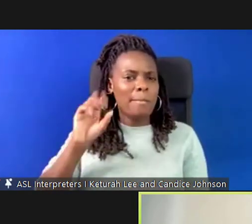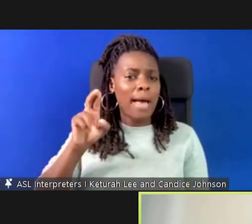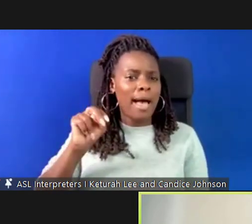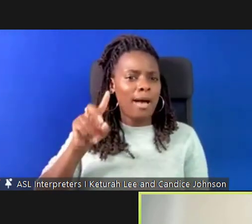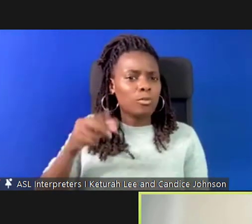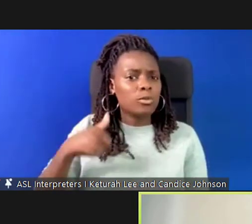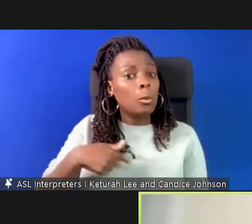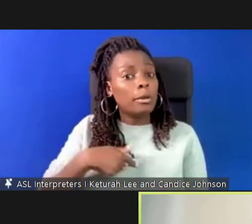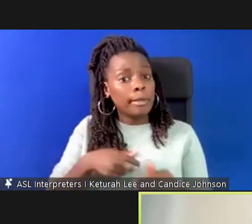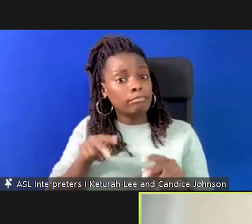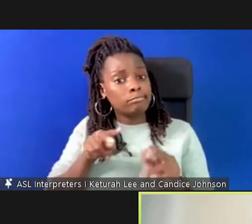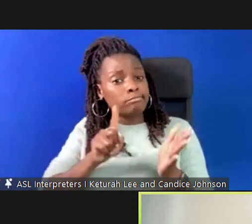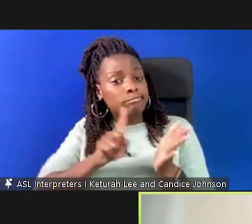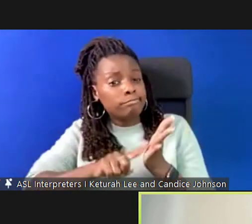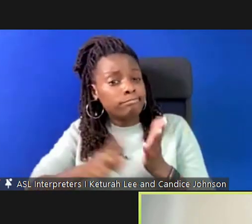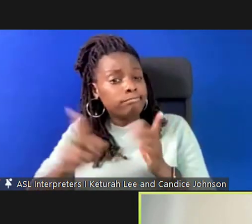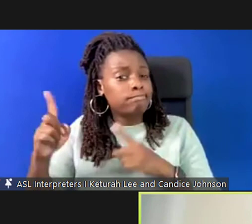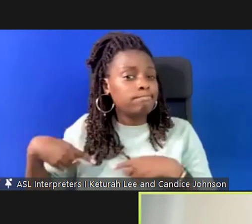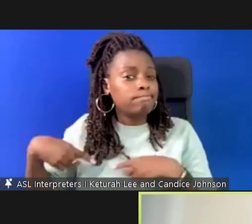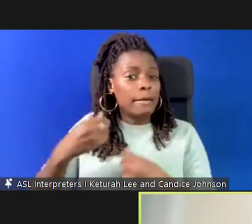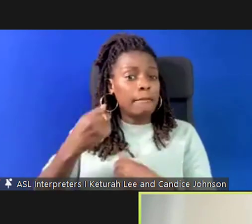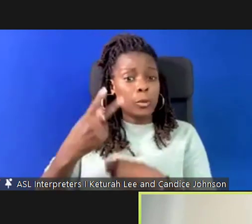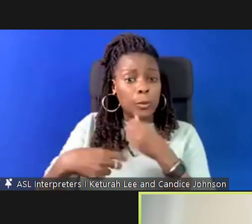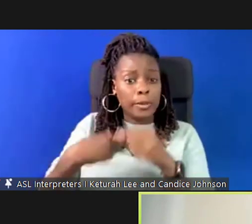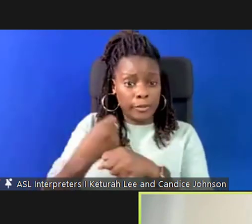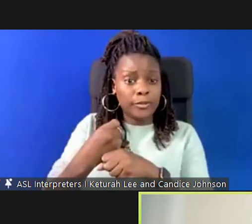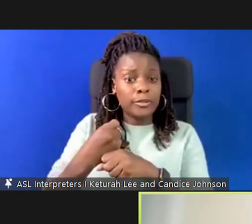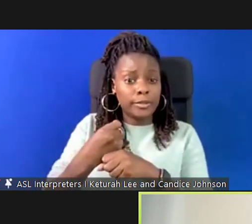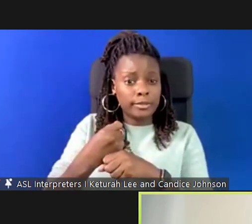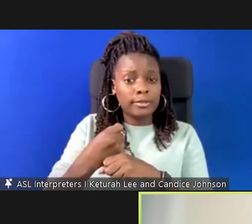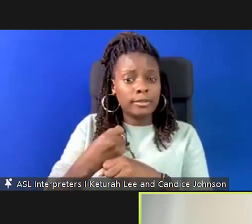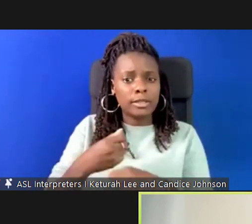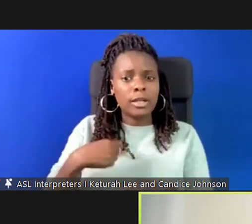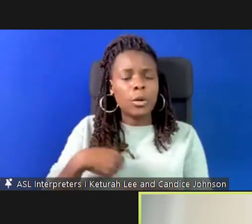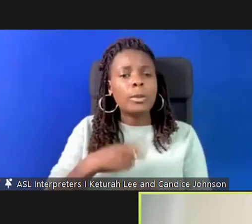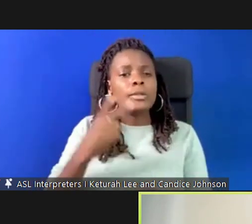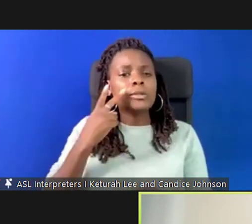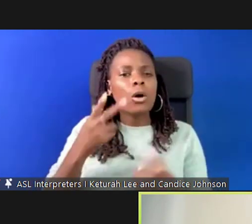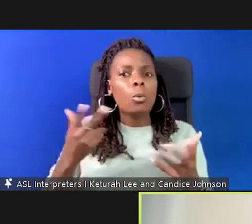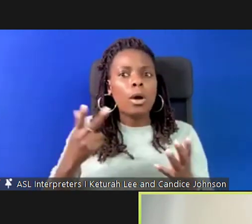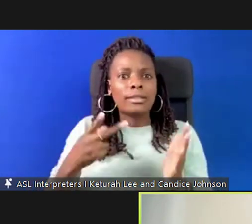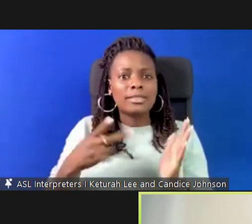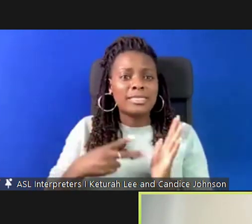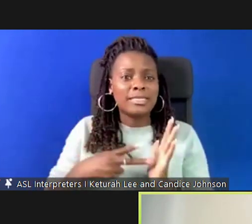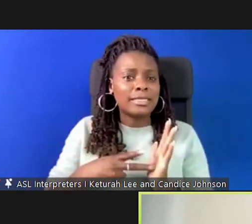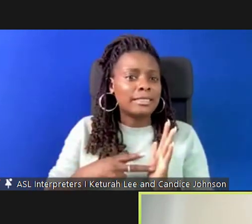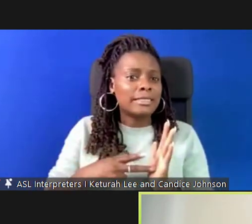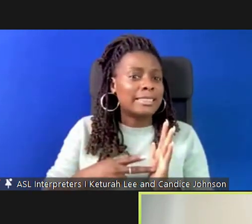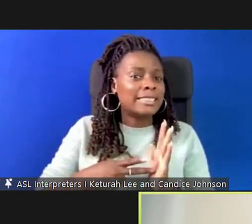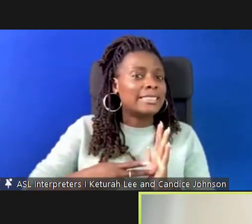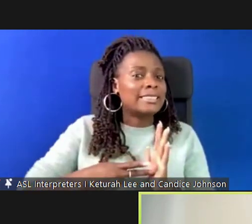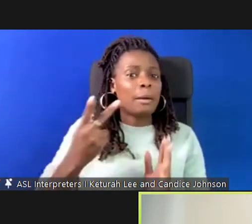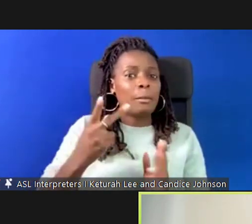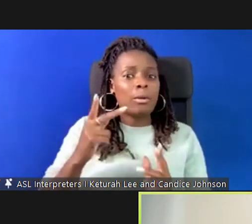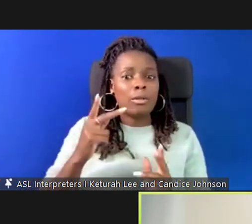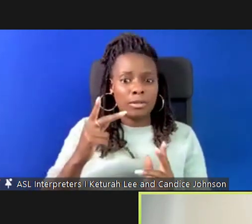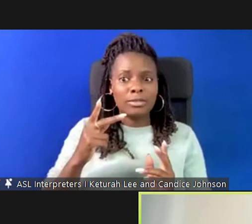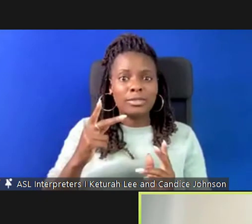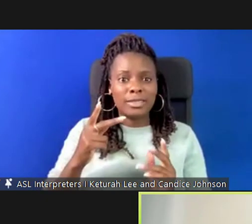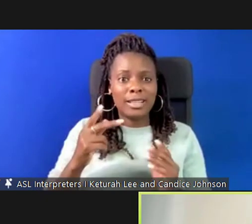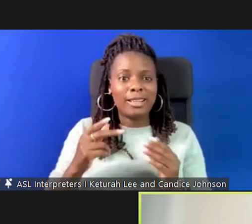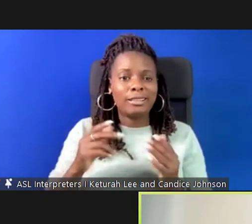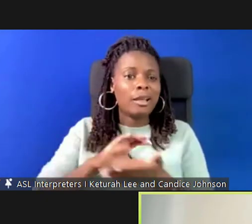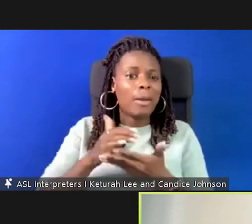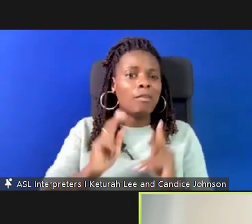And we saw, much to our surprise, essentially a doubling of people who became older adults who